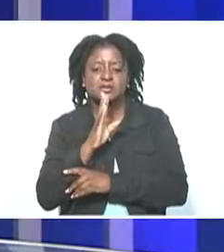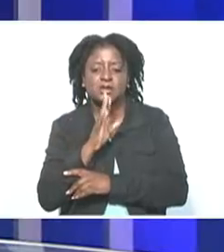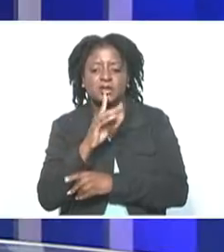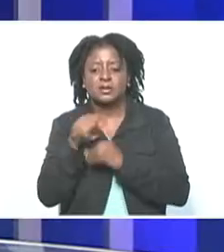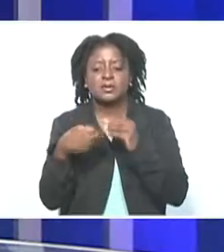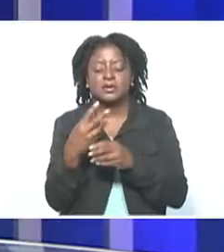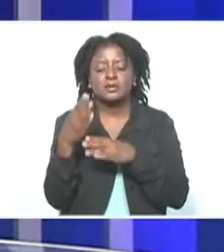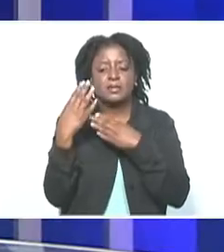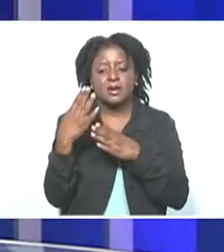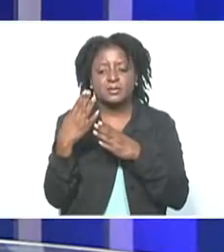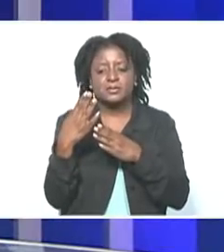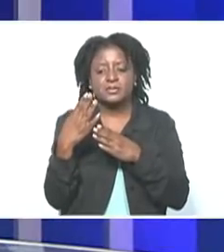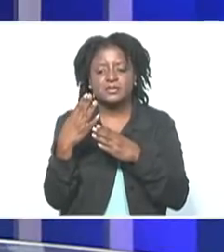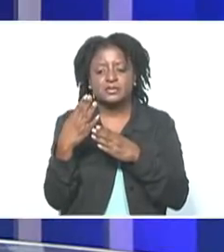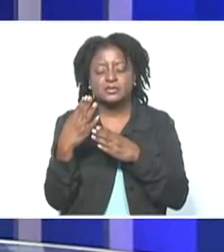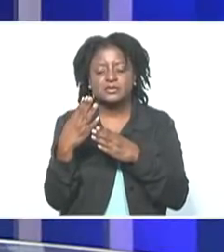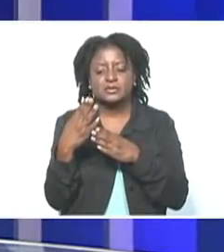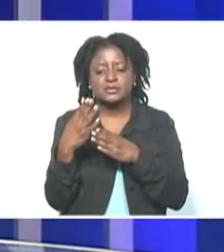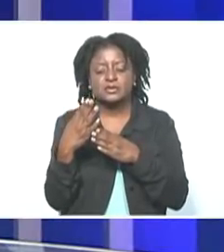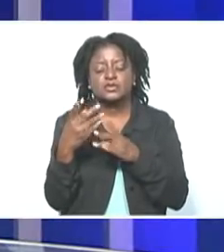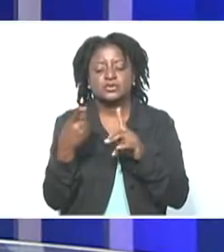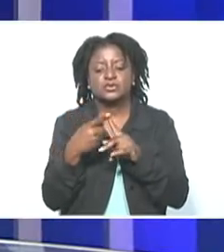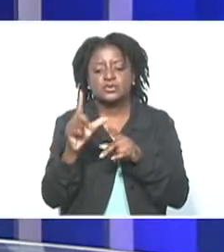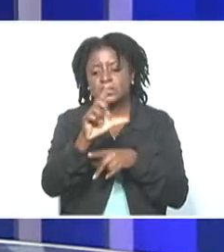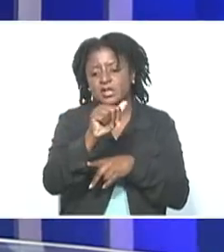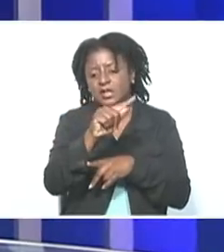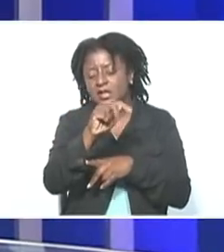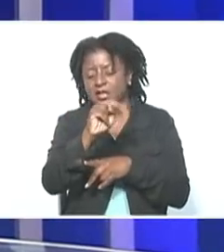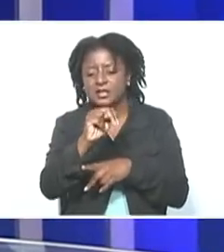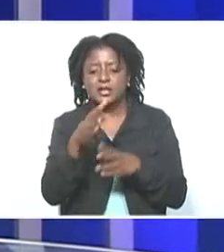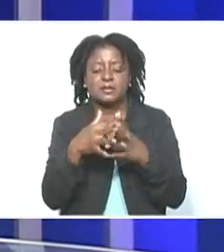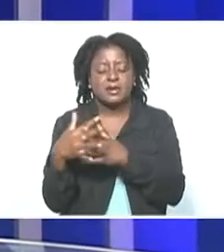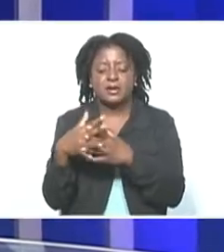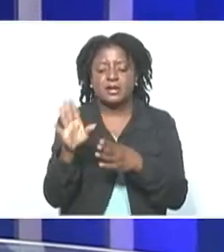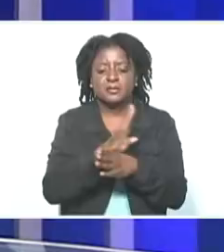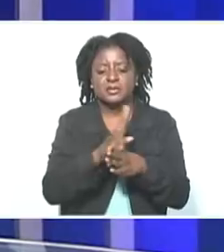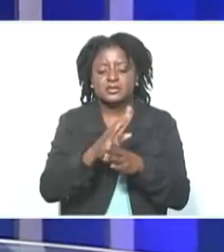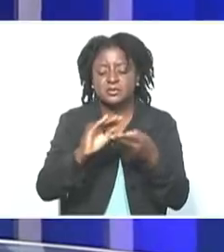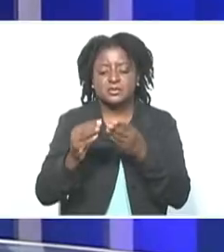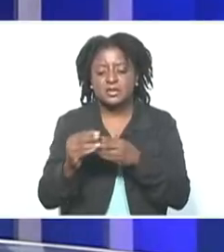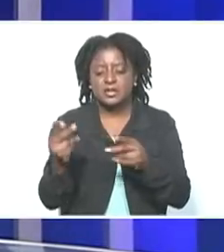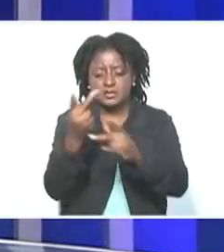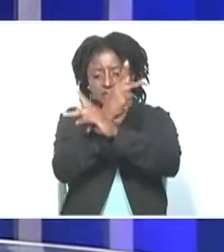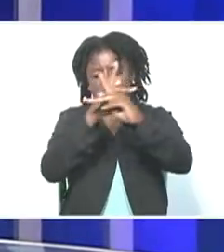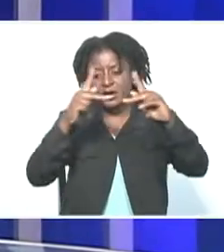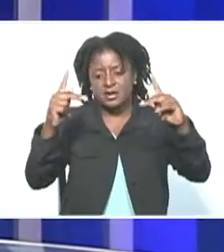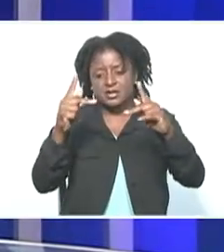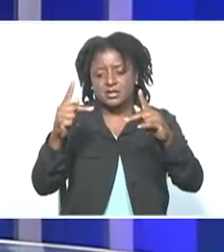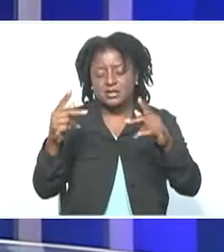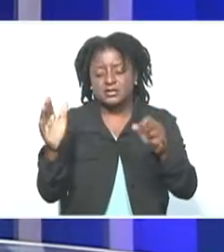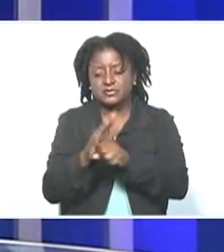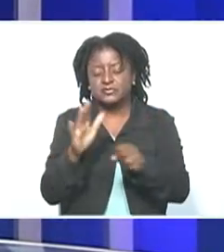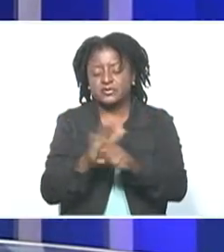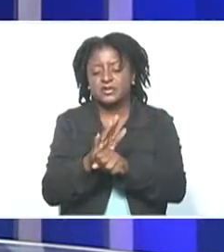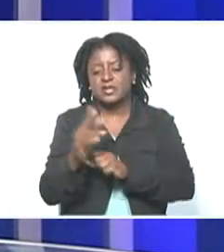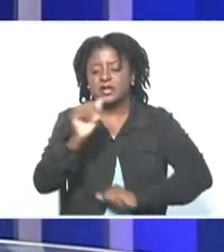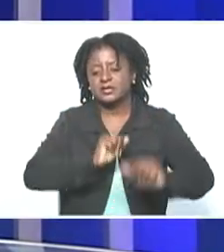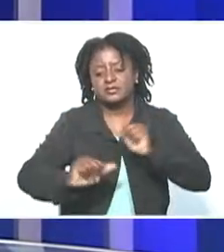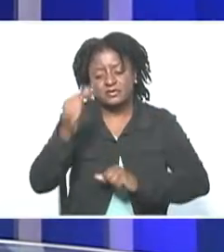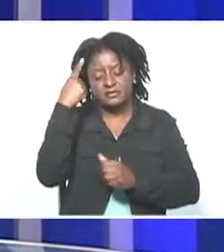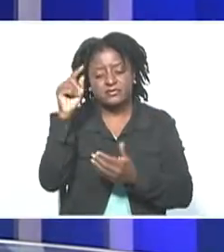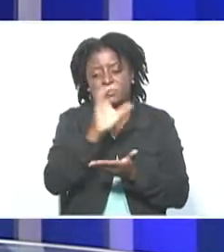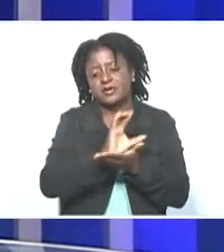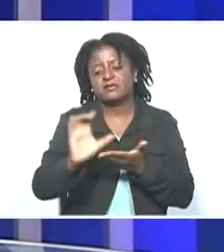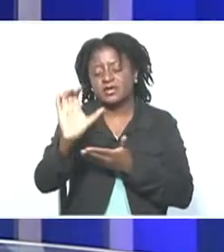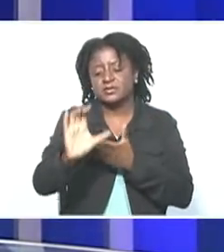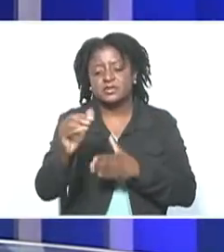Bahamas to the Latin American and Caribbean business community as a paradise booming with activity for investment. In his inaugural